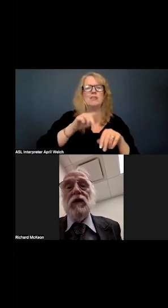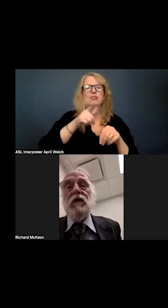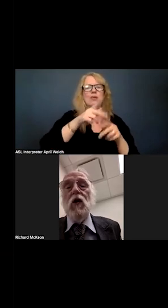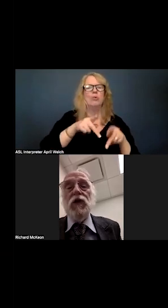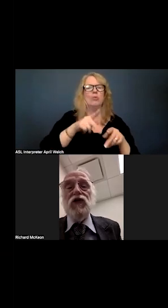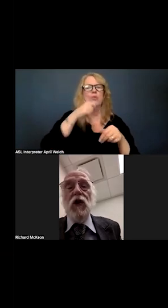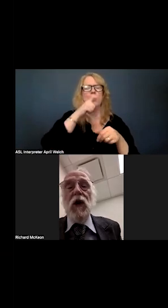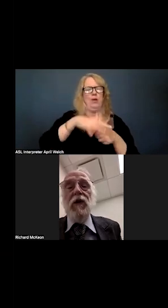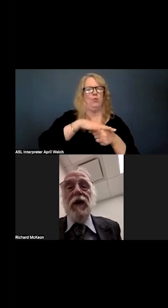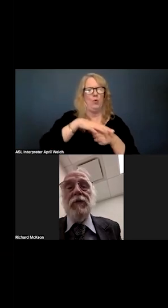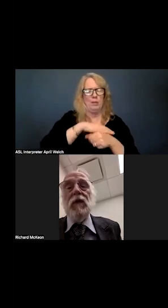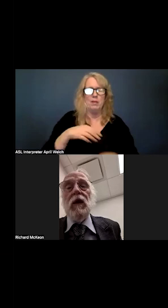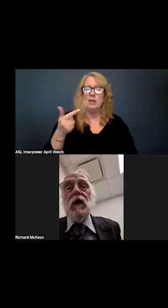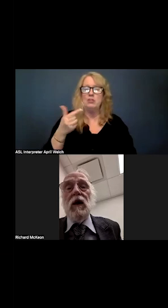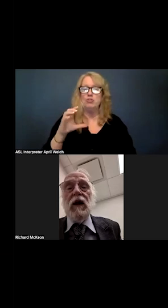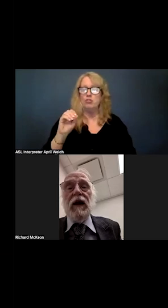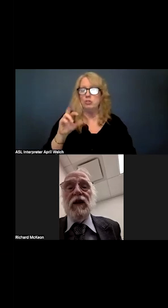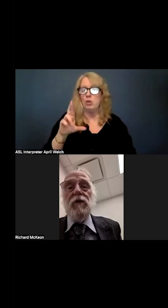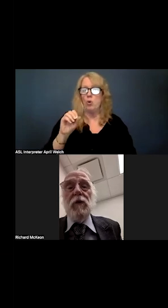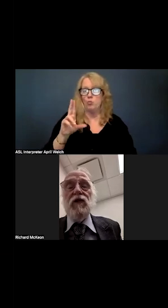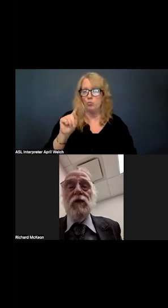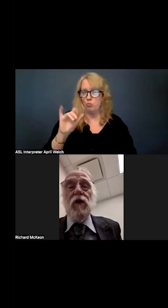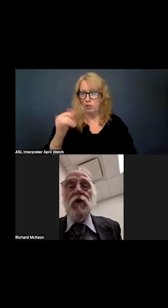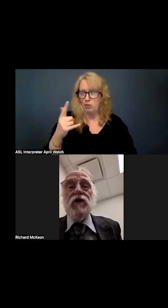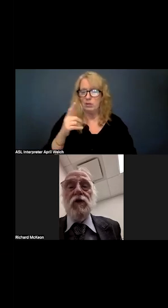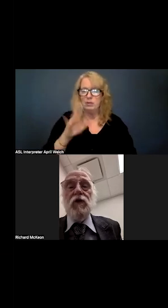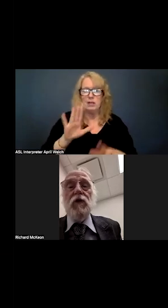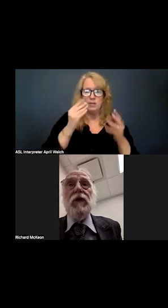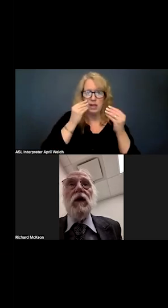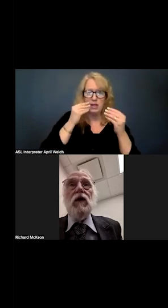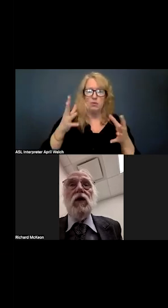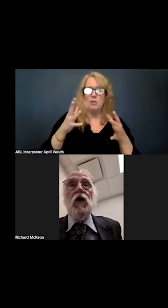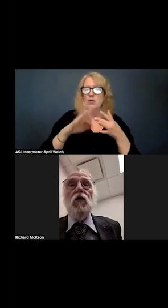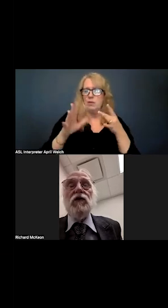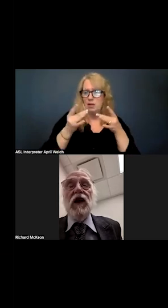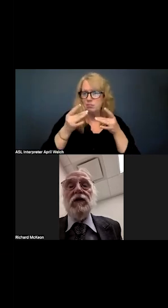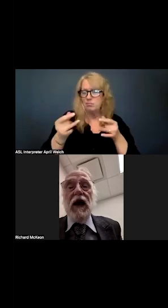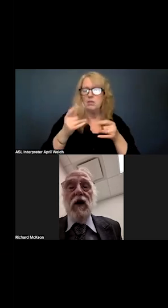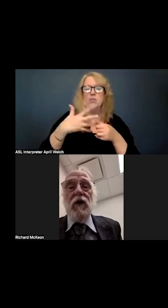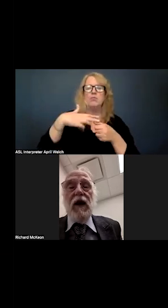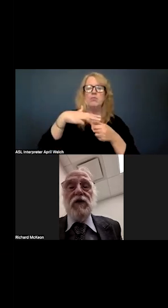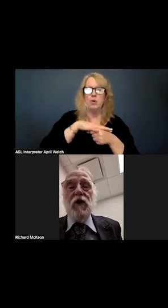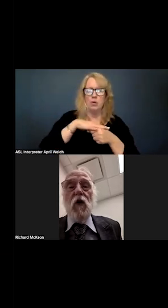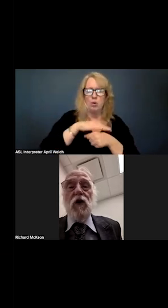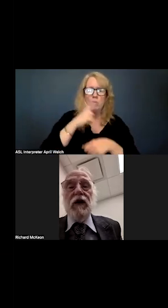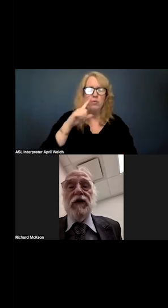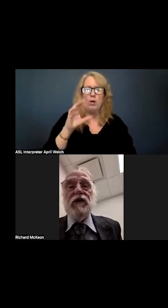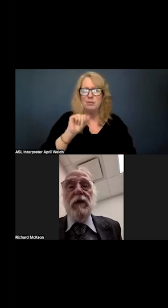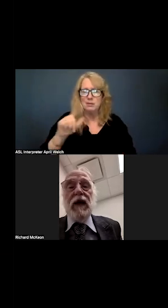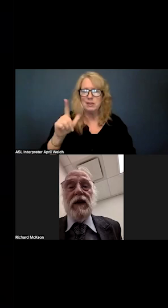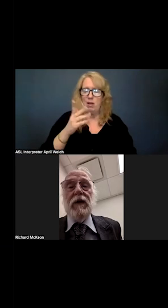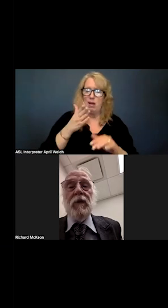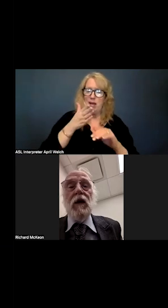location. With geo-routing, as the information flows through the local cell tower after the call